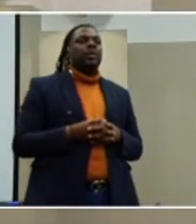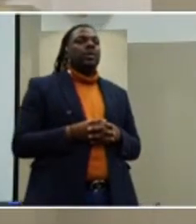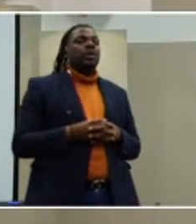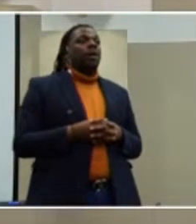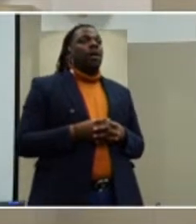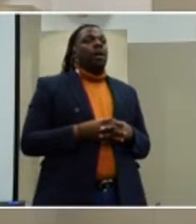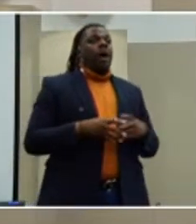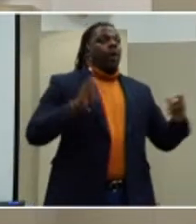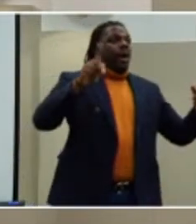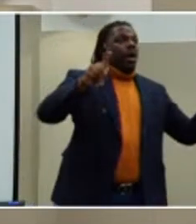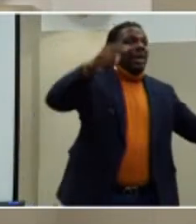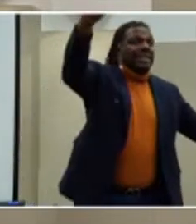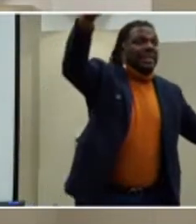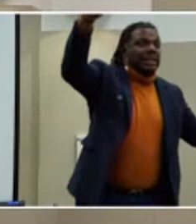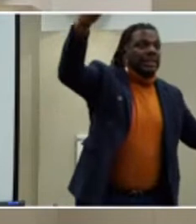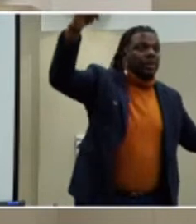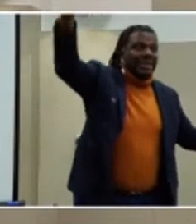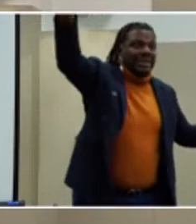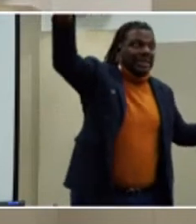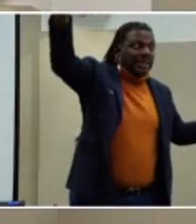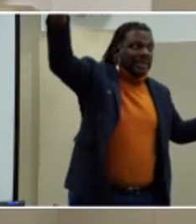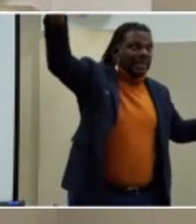Okay, going once, going twice.